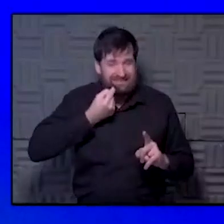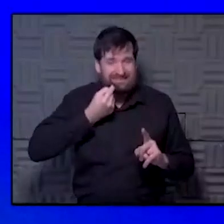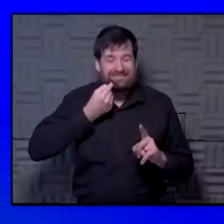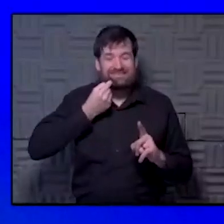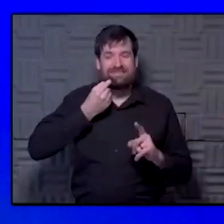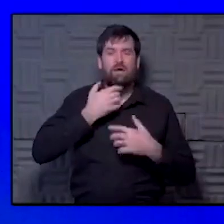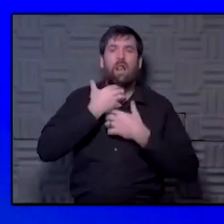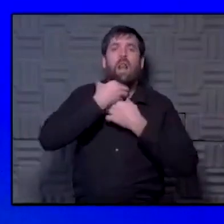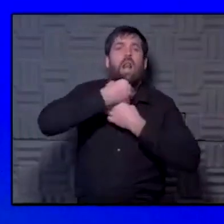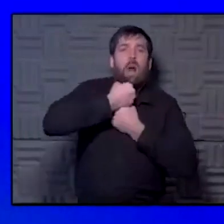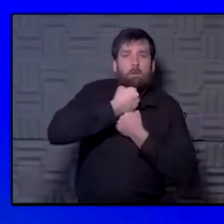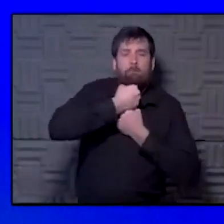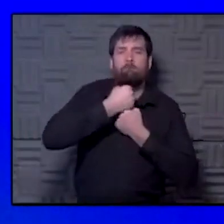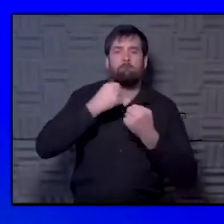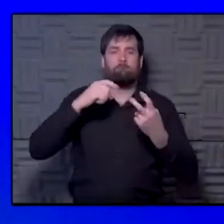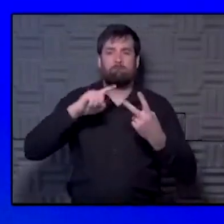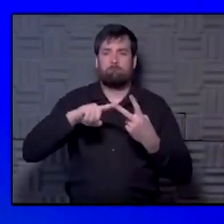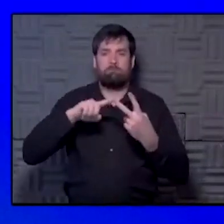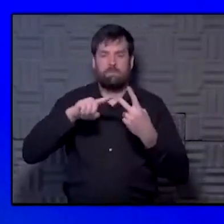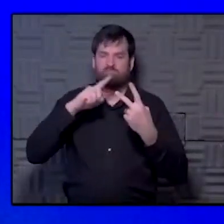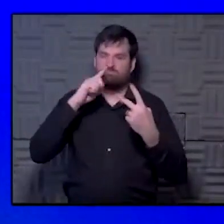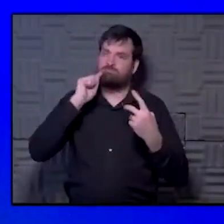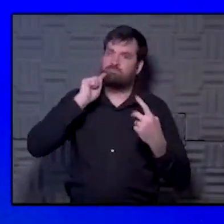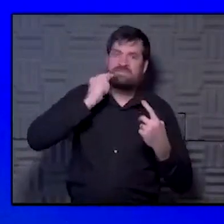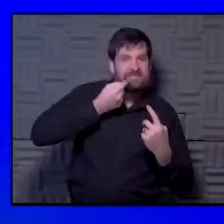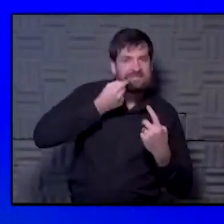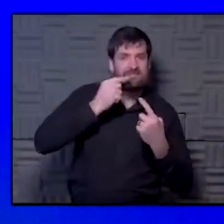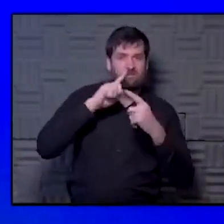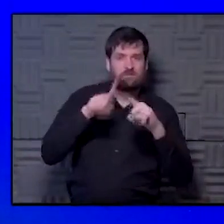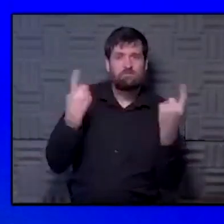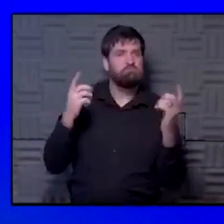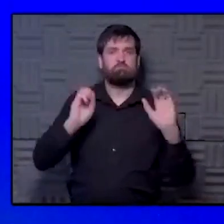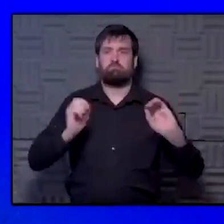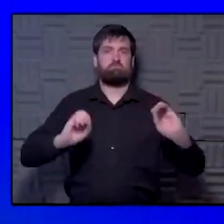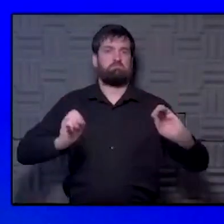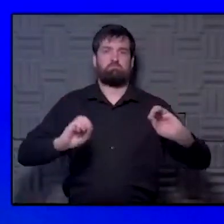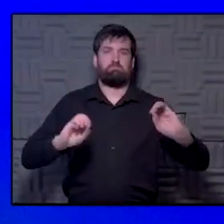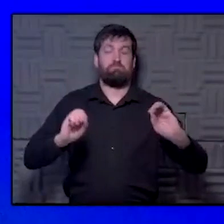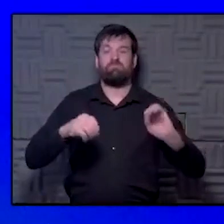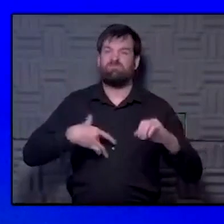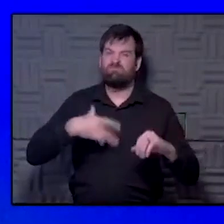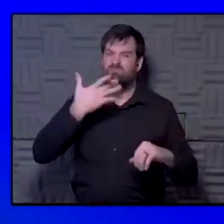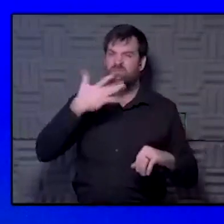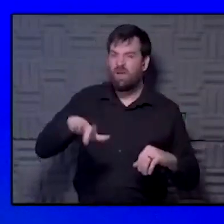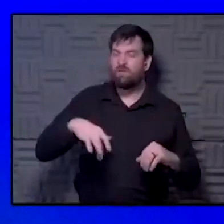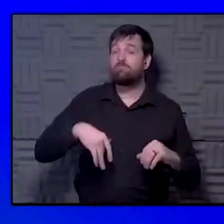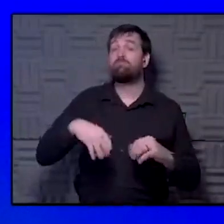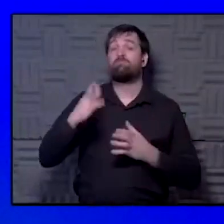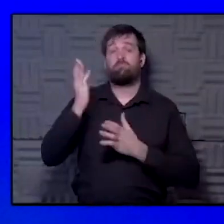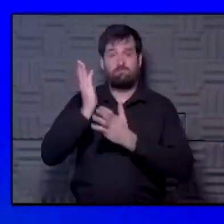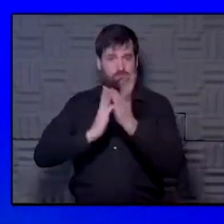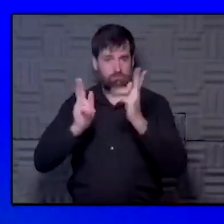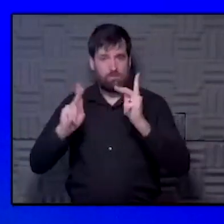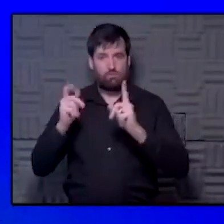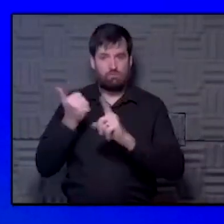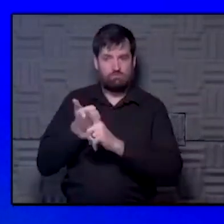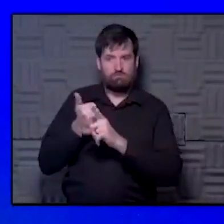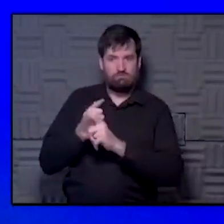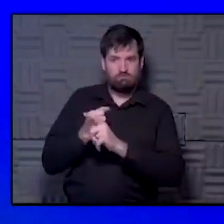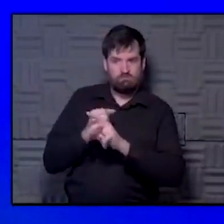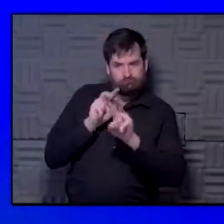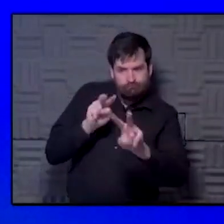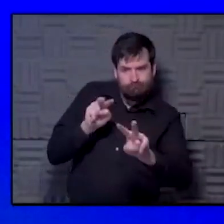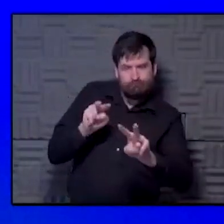the anaphylaxis reactions or the severe allergic reactions. We've been pretty lucky like that. We do have people who are on standby